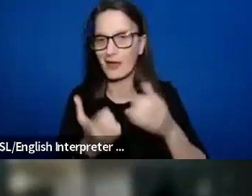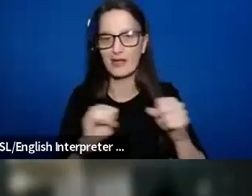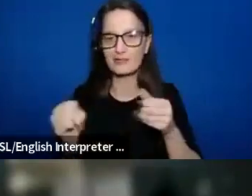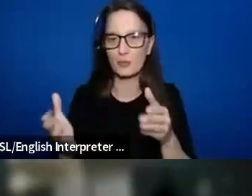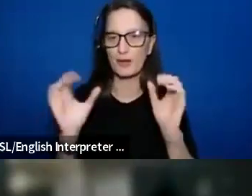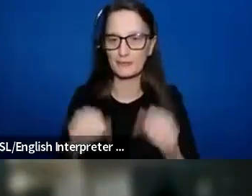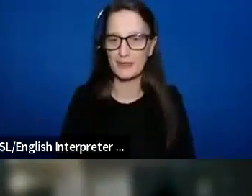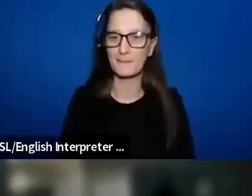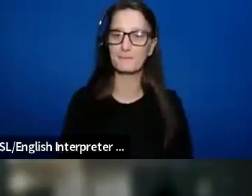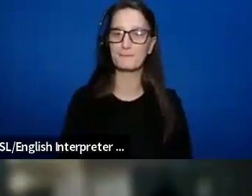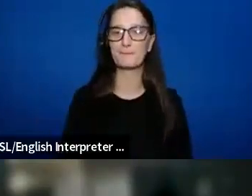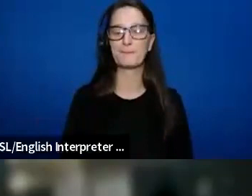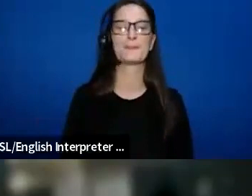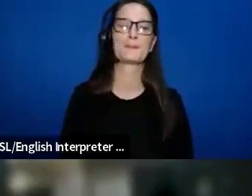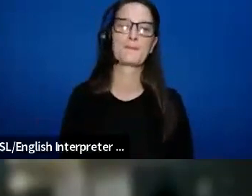we've got